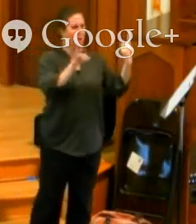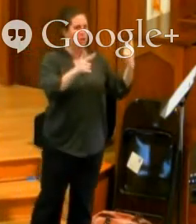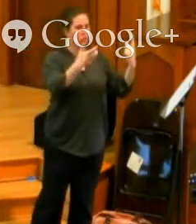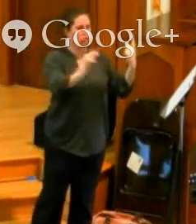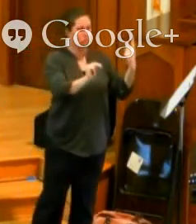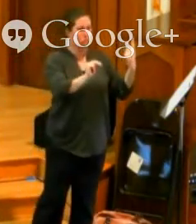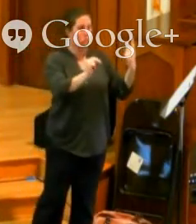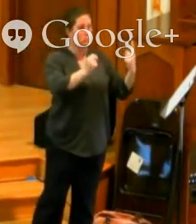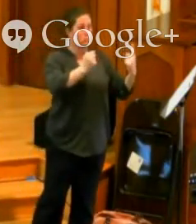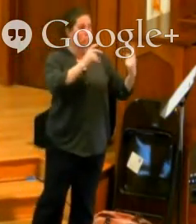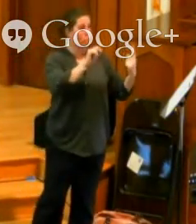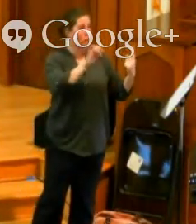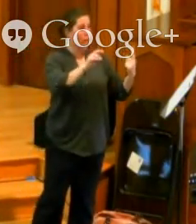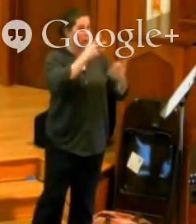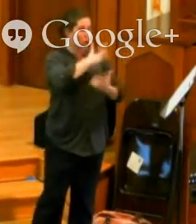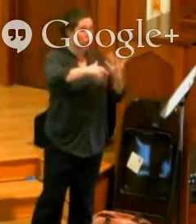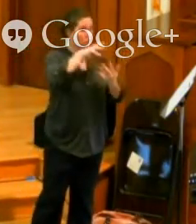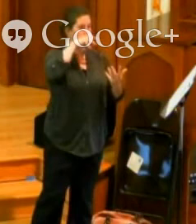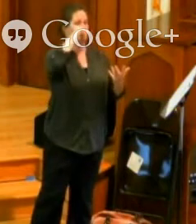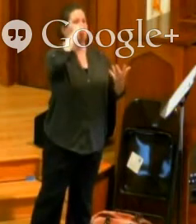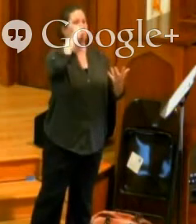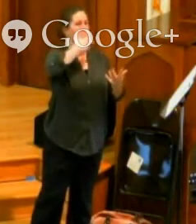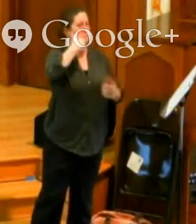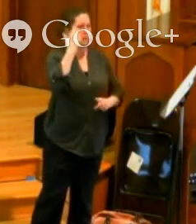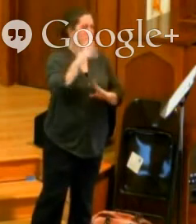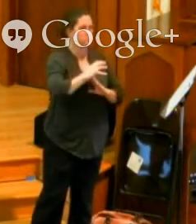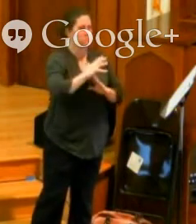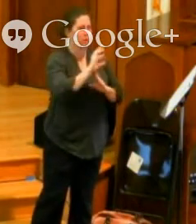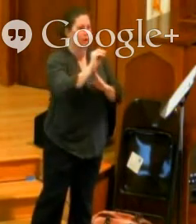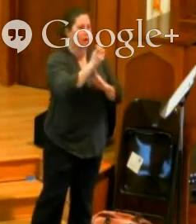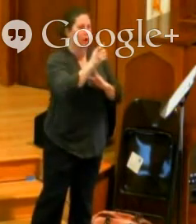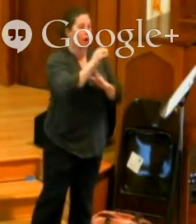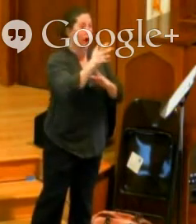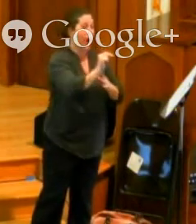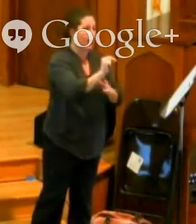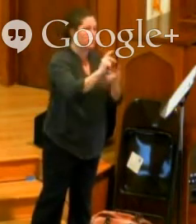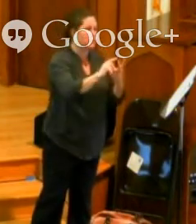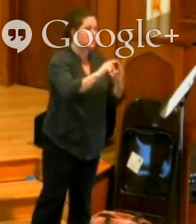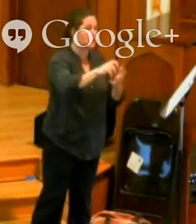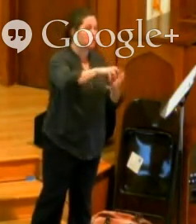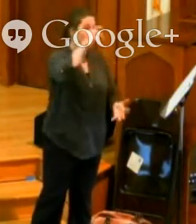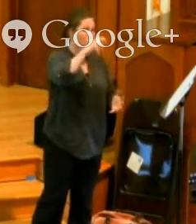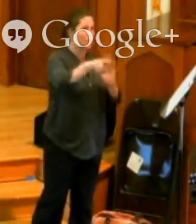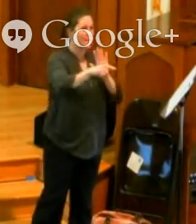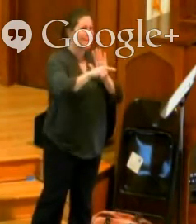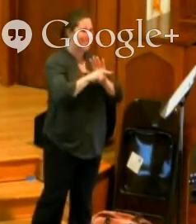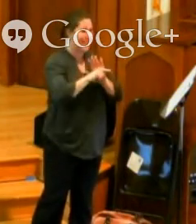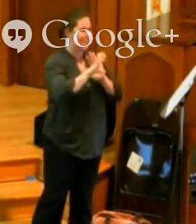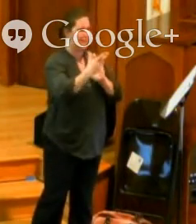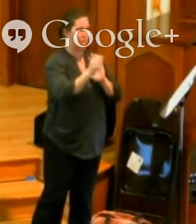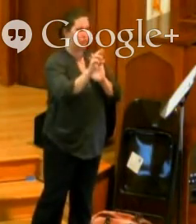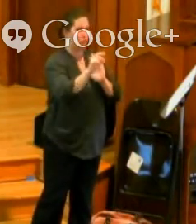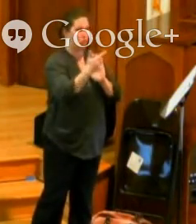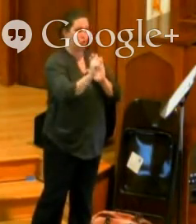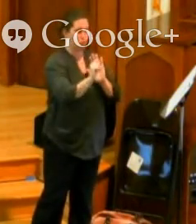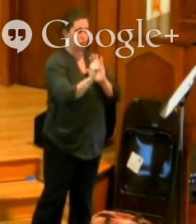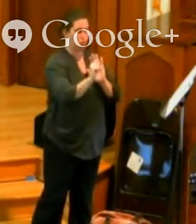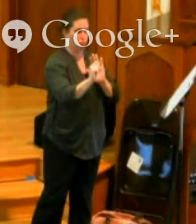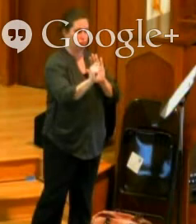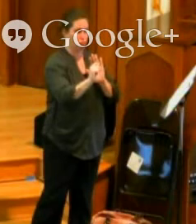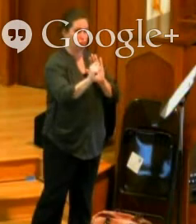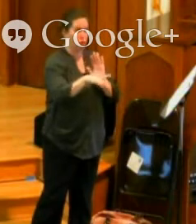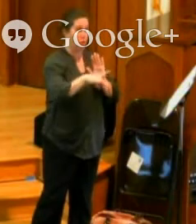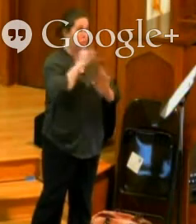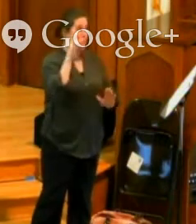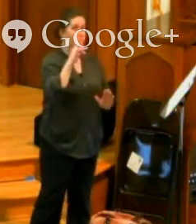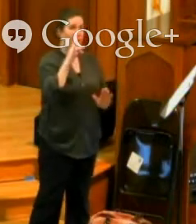breathe is oxygen-rich, negatively charged. Now, you can find that in wonderful